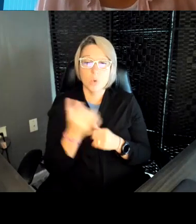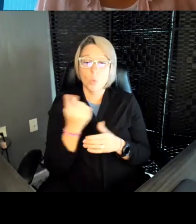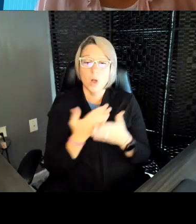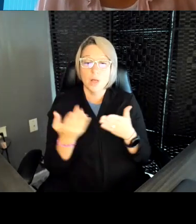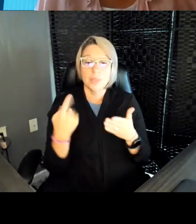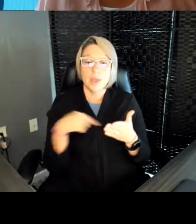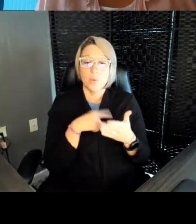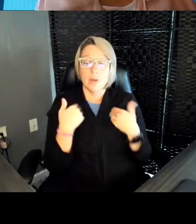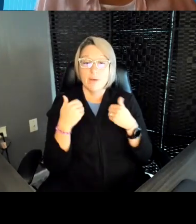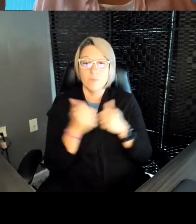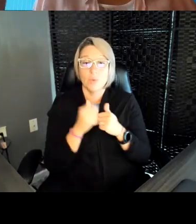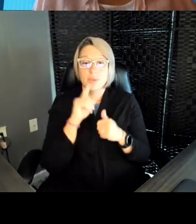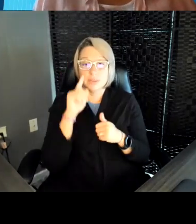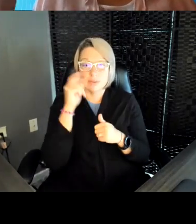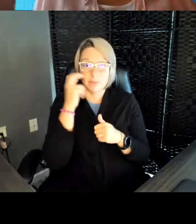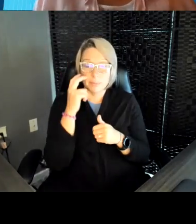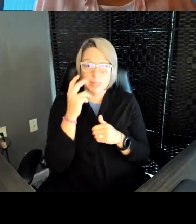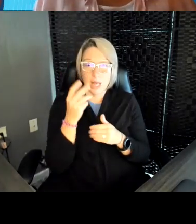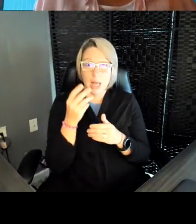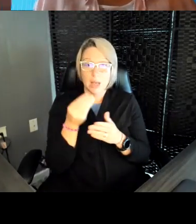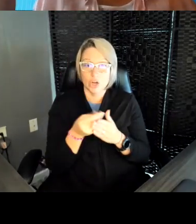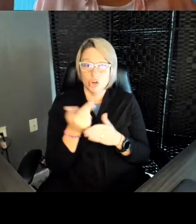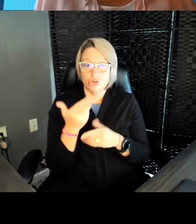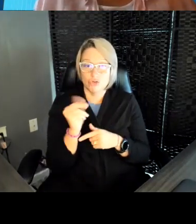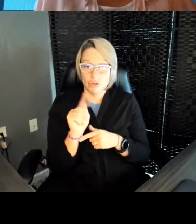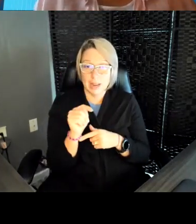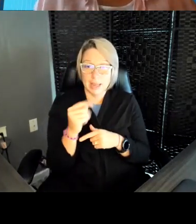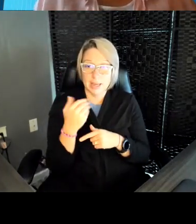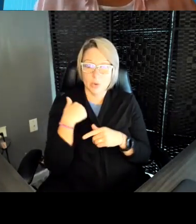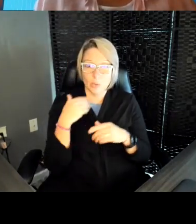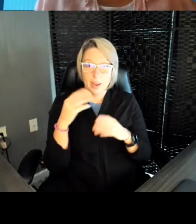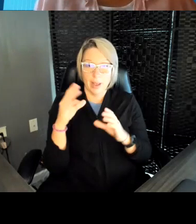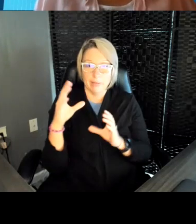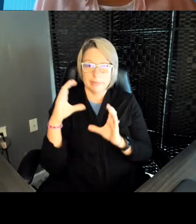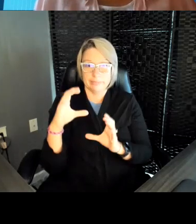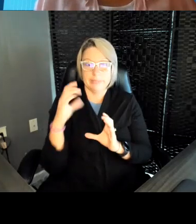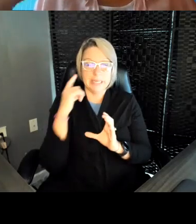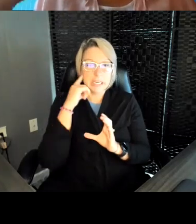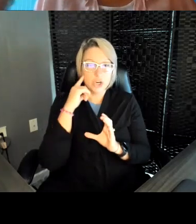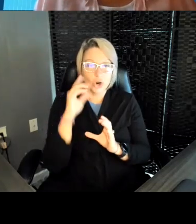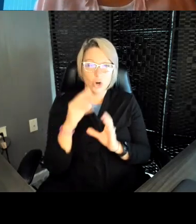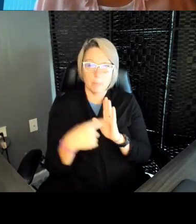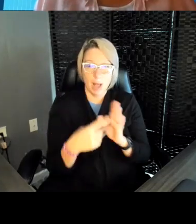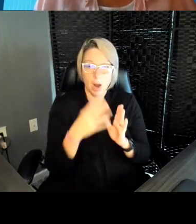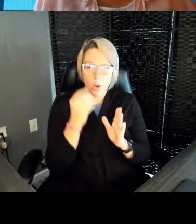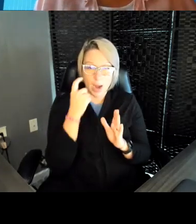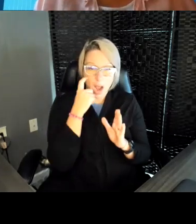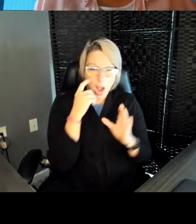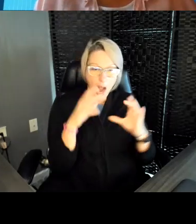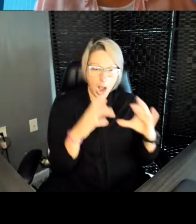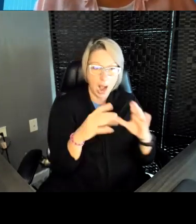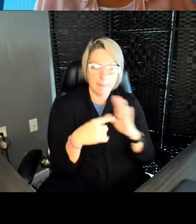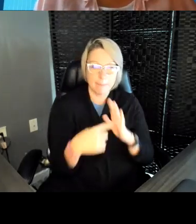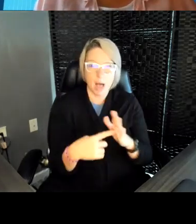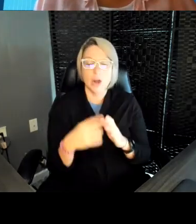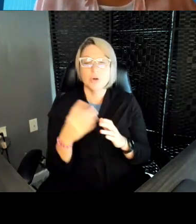deaf blind grant is we have a big ear model and we have an eye model. And when work specifically in Alaska, I traveled the bush